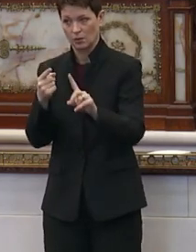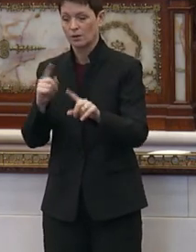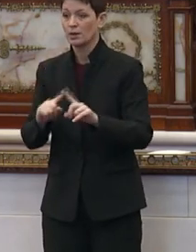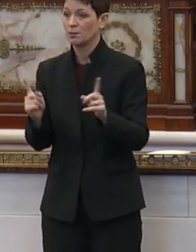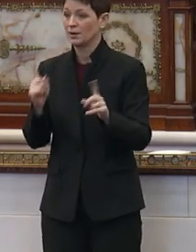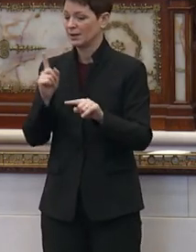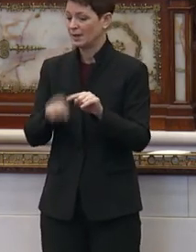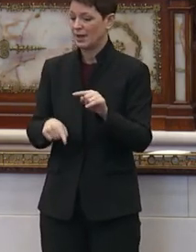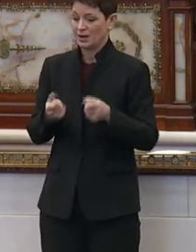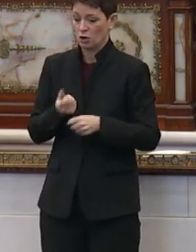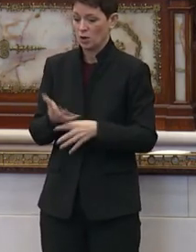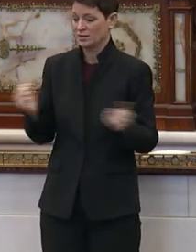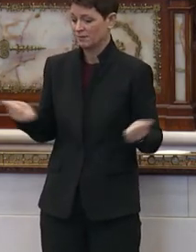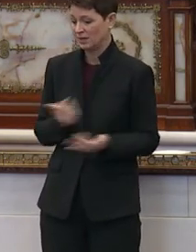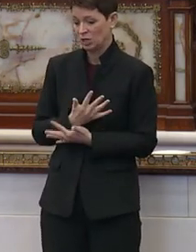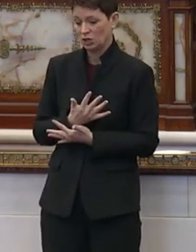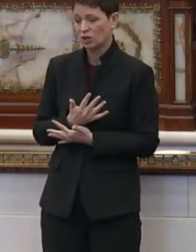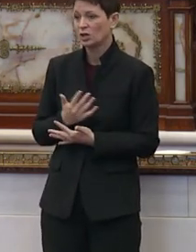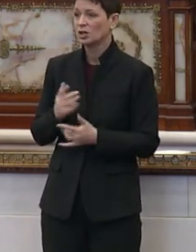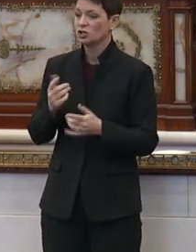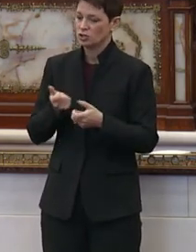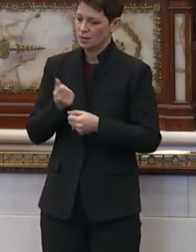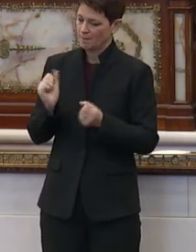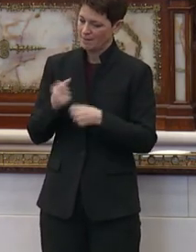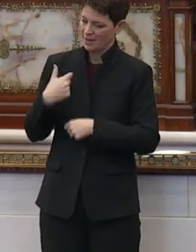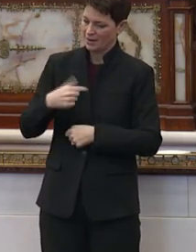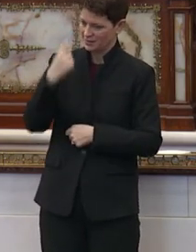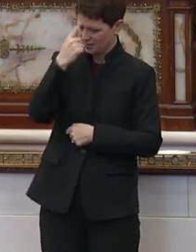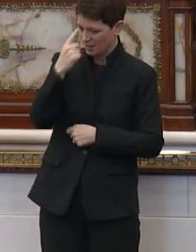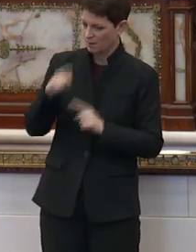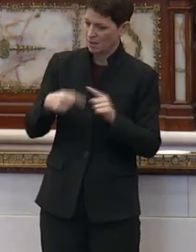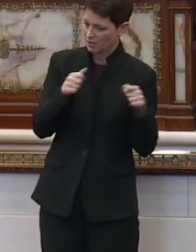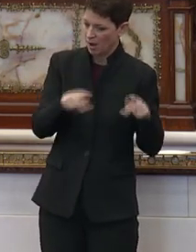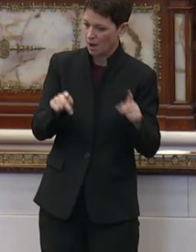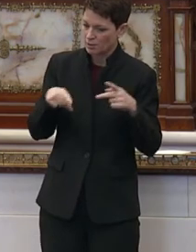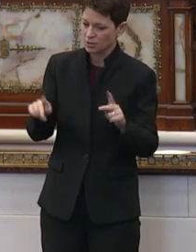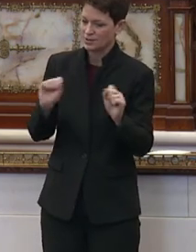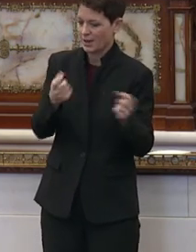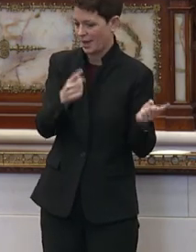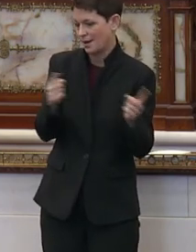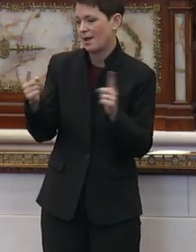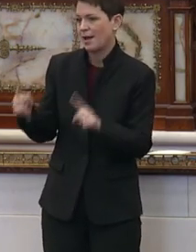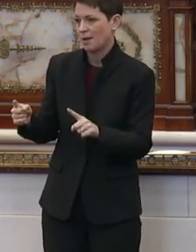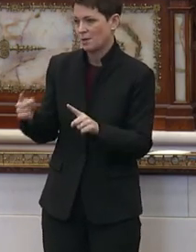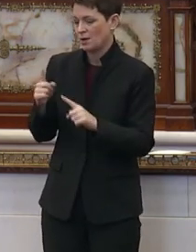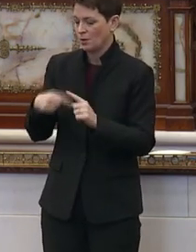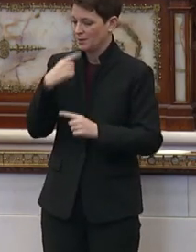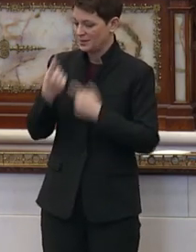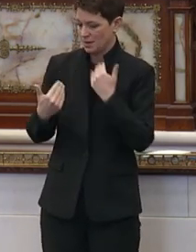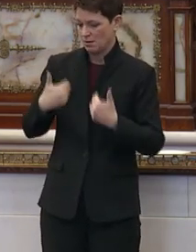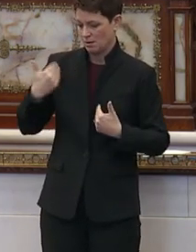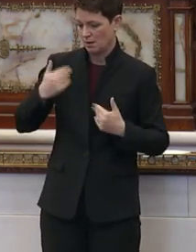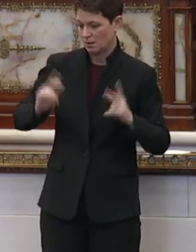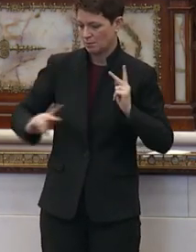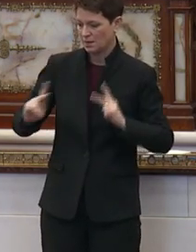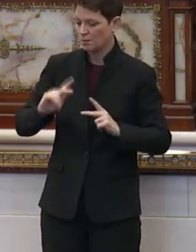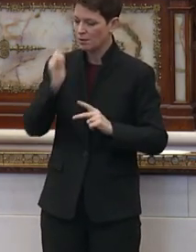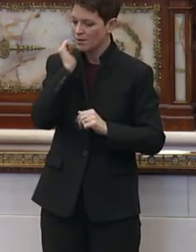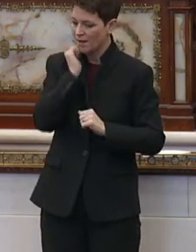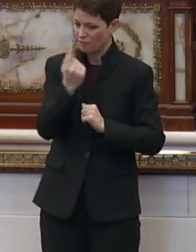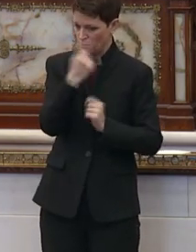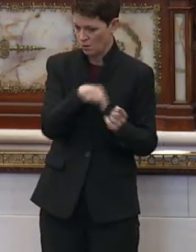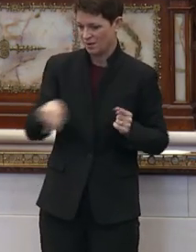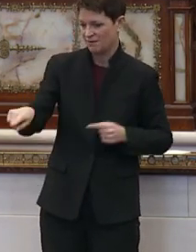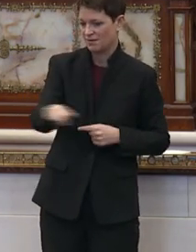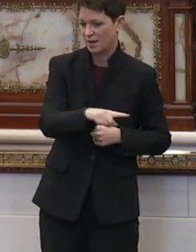not cause fear. It should cause us to think about the opportunities that can happen when we tell our young people, each and every single one